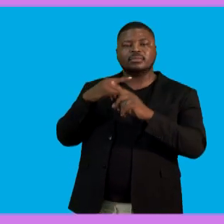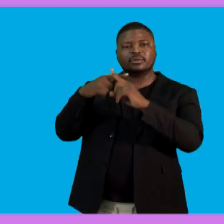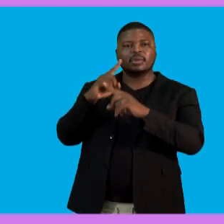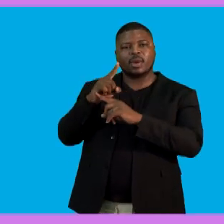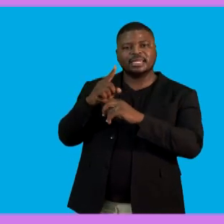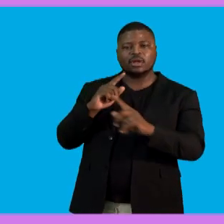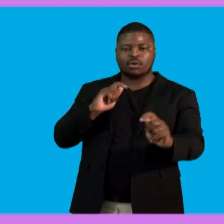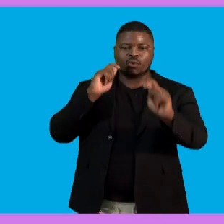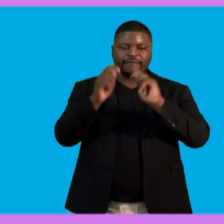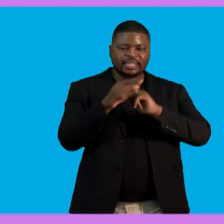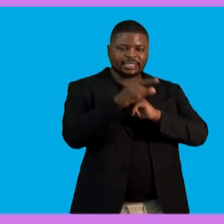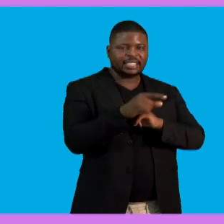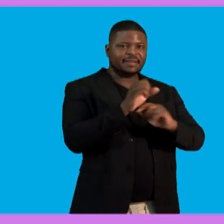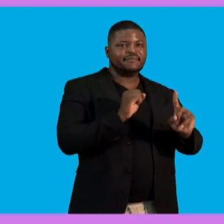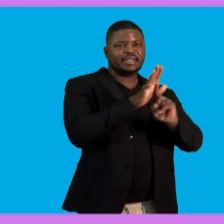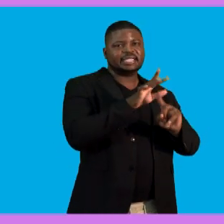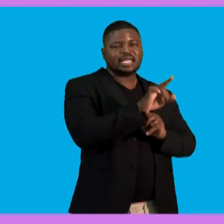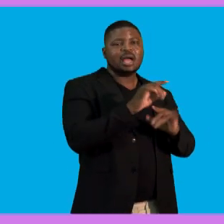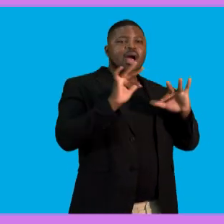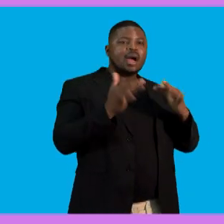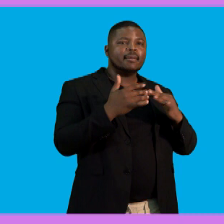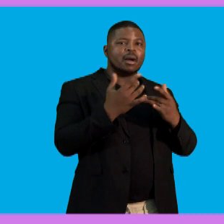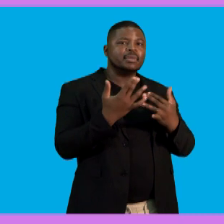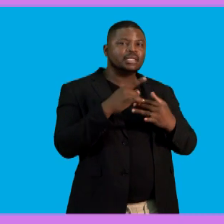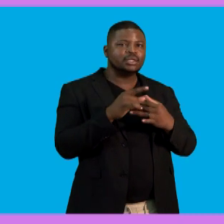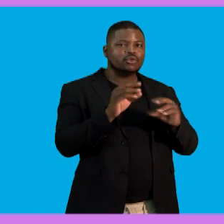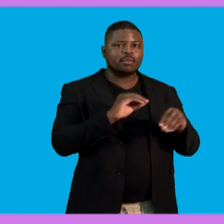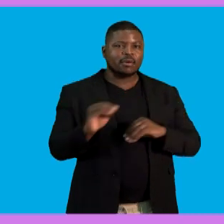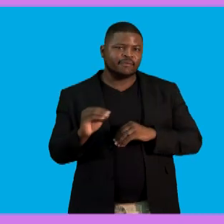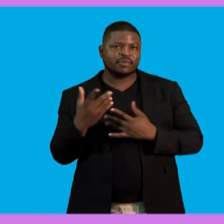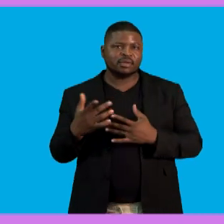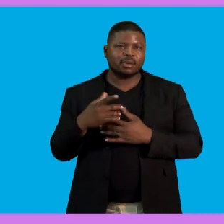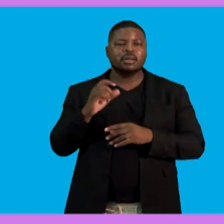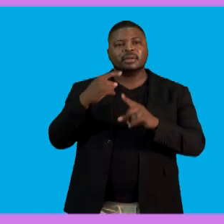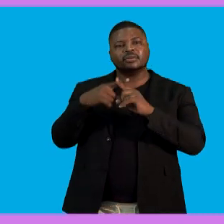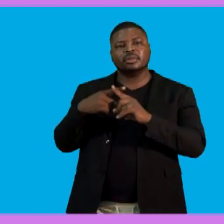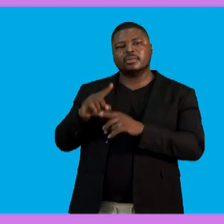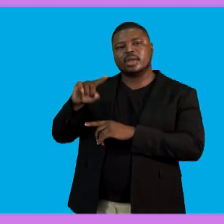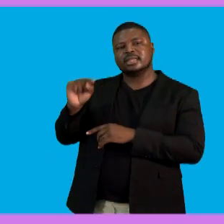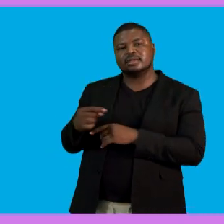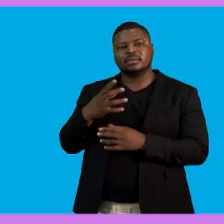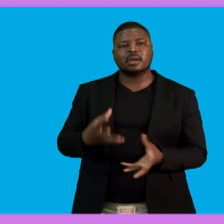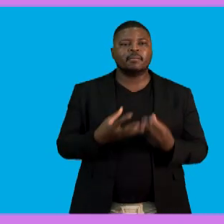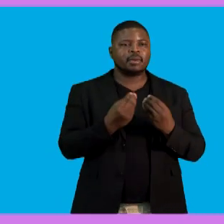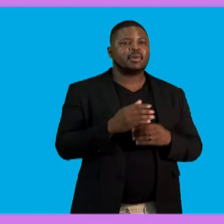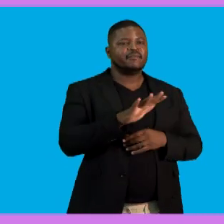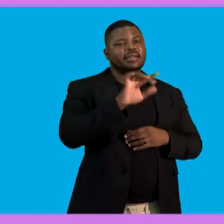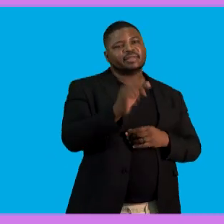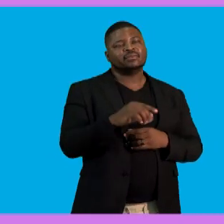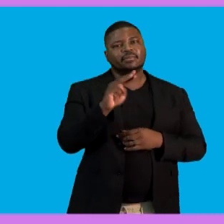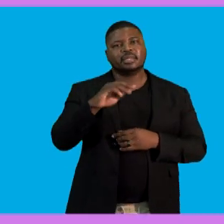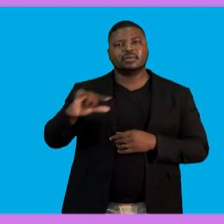the conversion factor. What is the conversion factor? How many units are you moving? 1, 2, 3. So you multiply by 1,000, you get